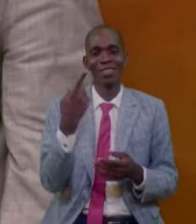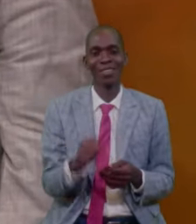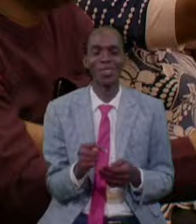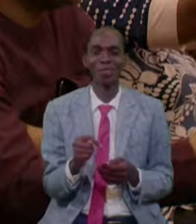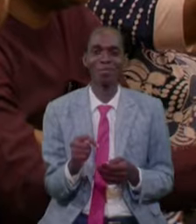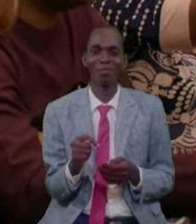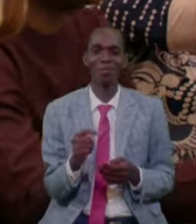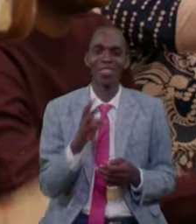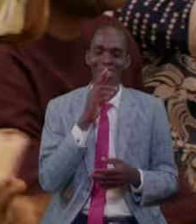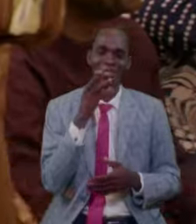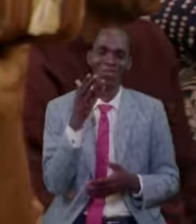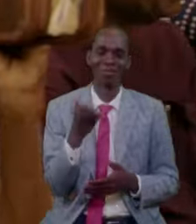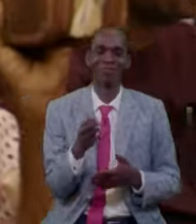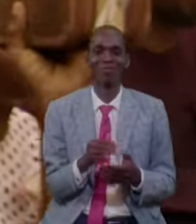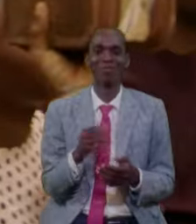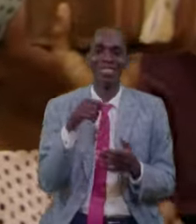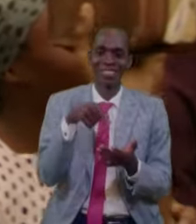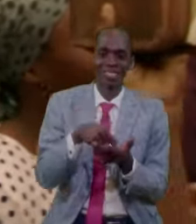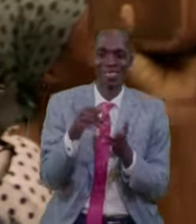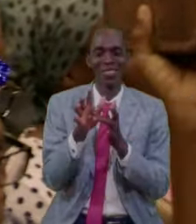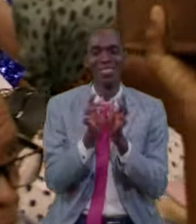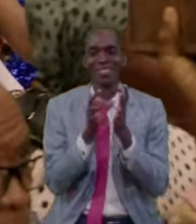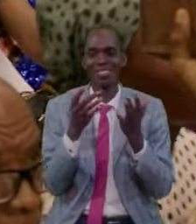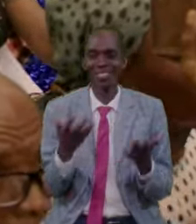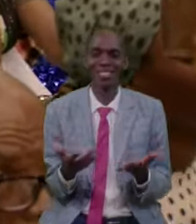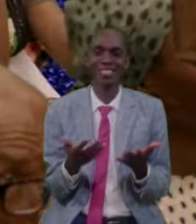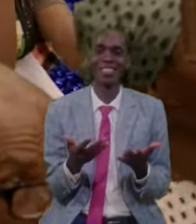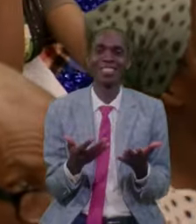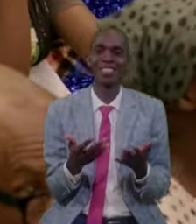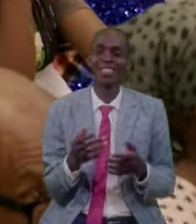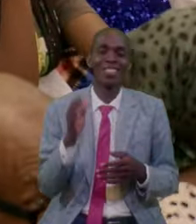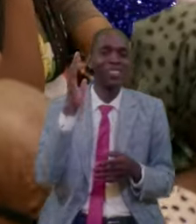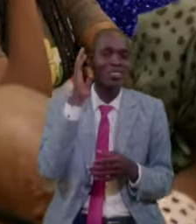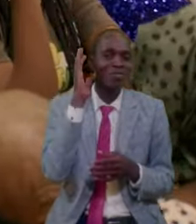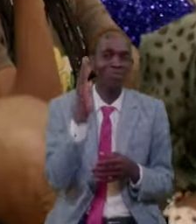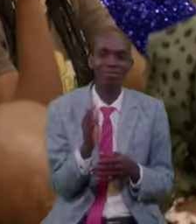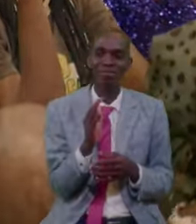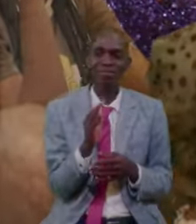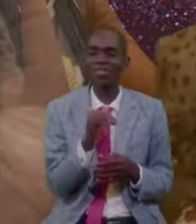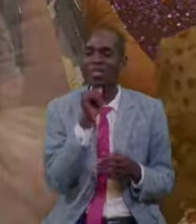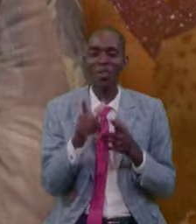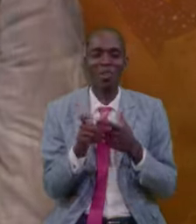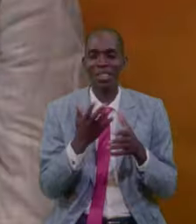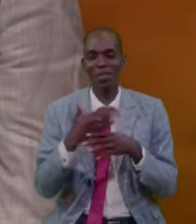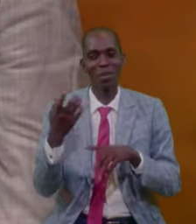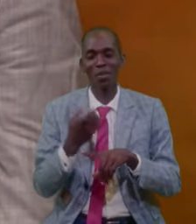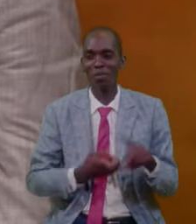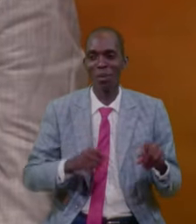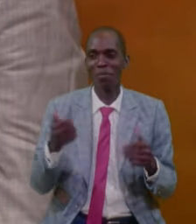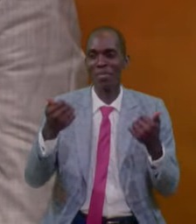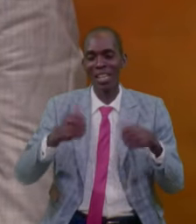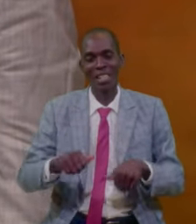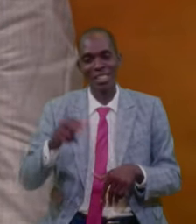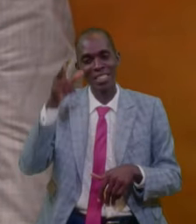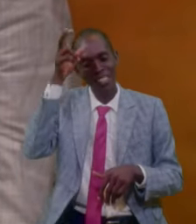you. This Bible will not run away from any devil, any demon, any